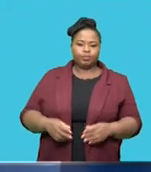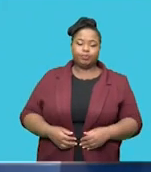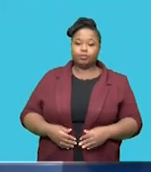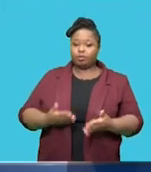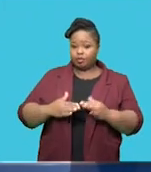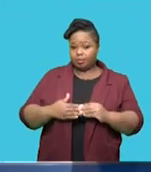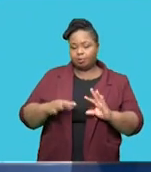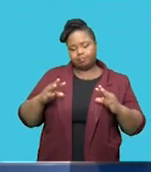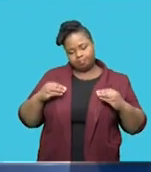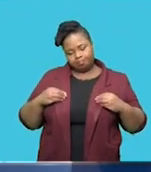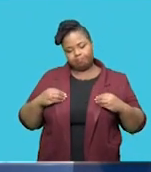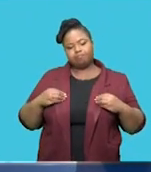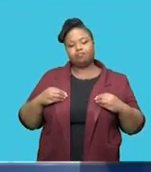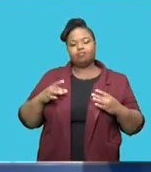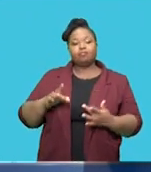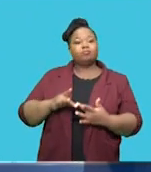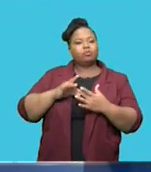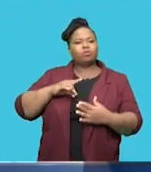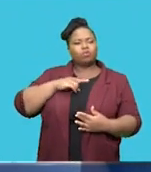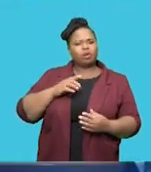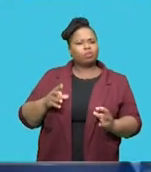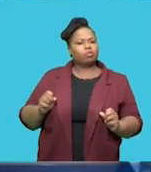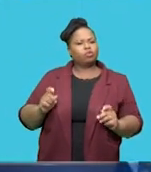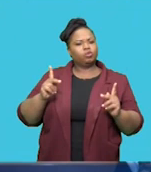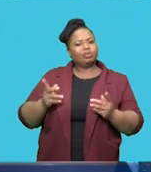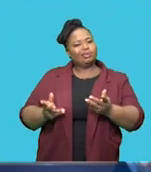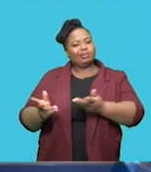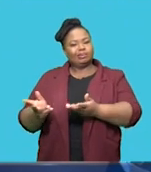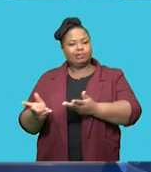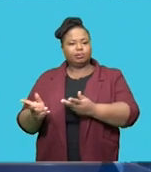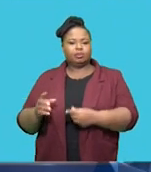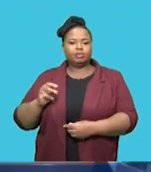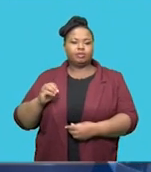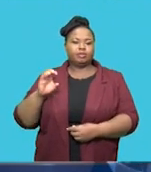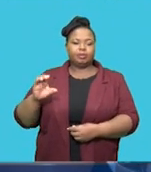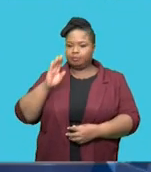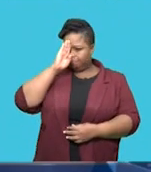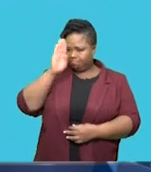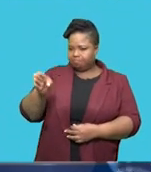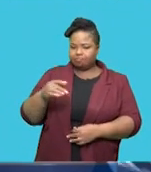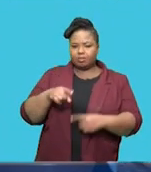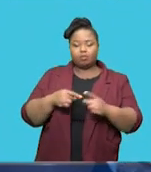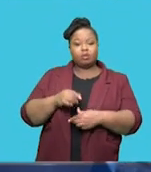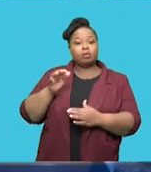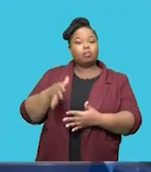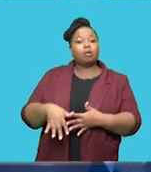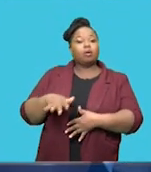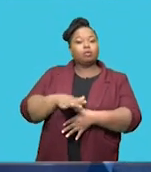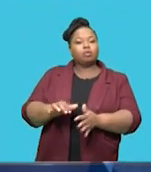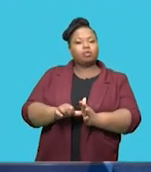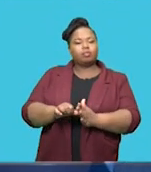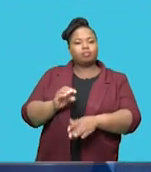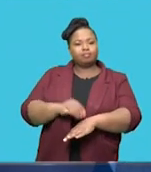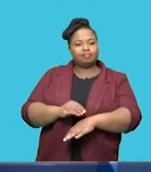do welcome the intervention, especially because they got an opportunity to interact with the MMC directly about the core problems that affect